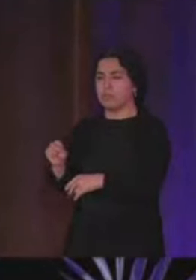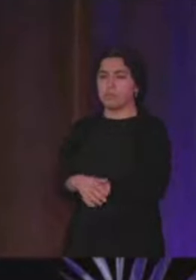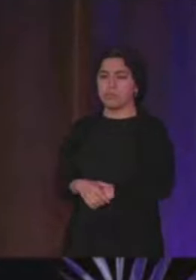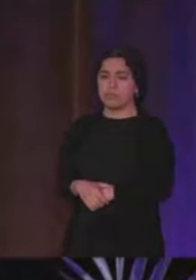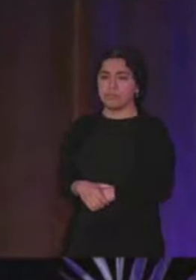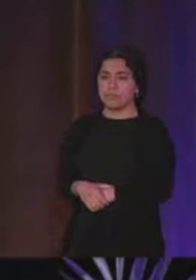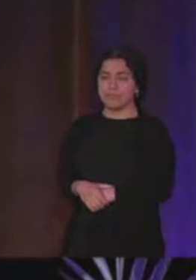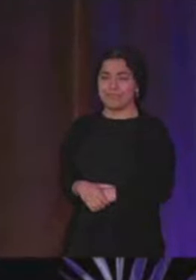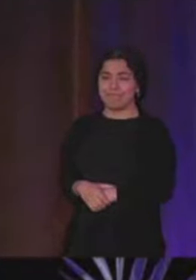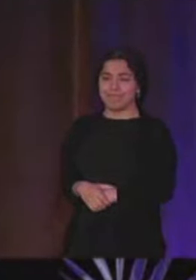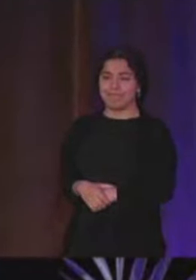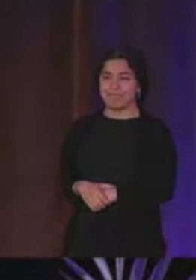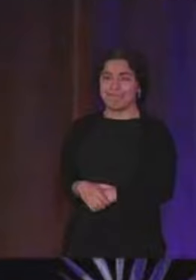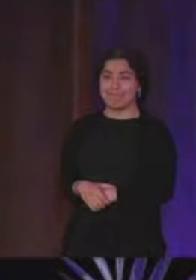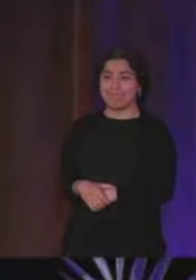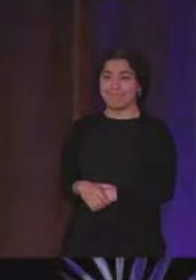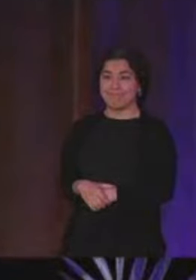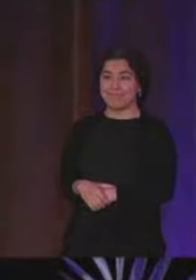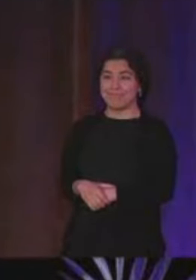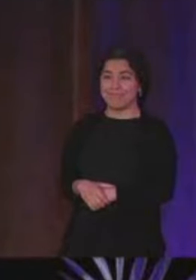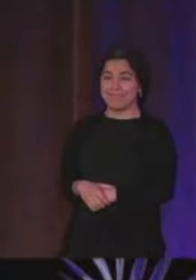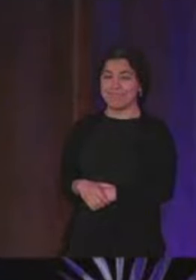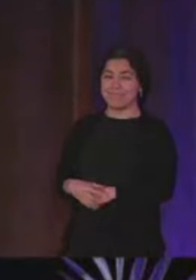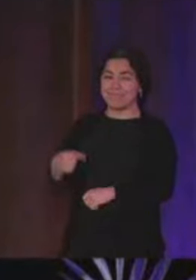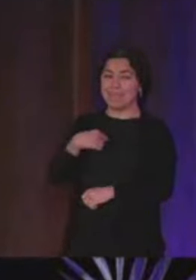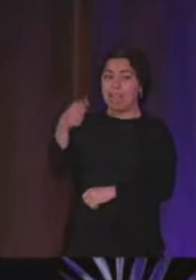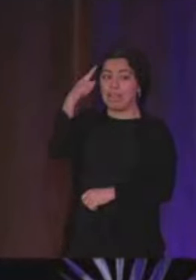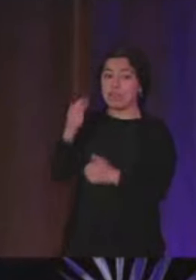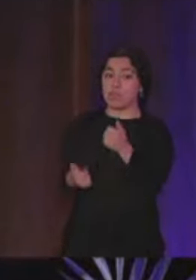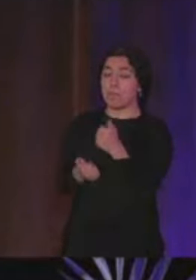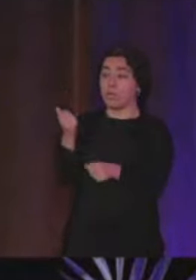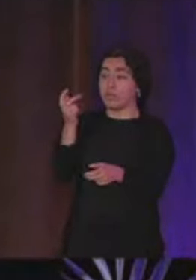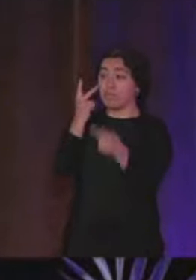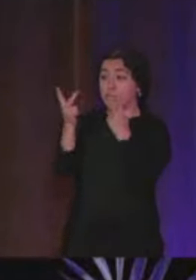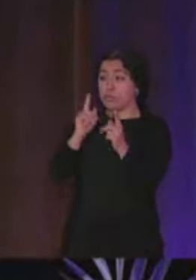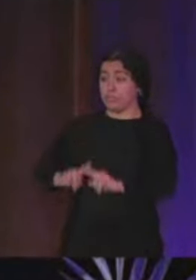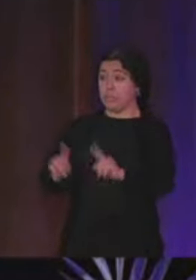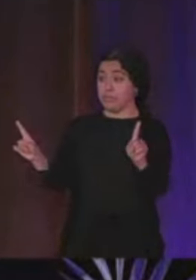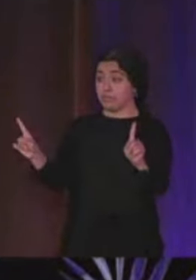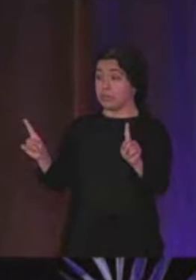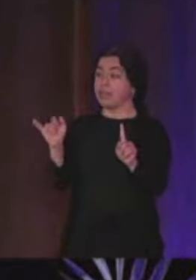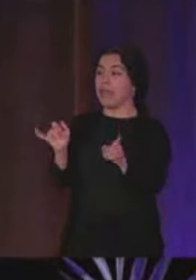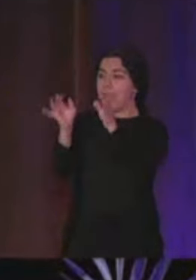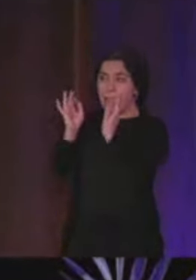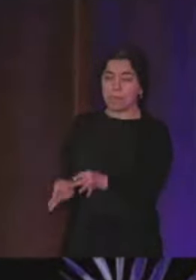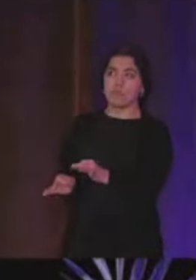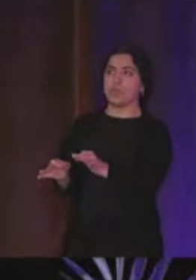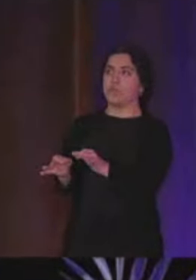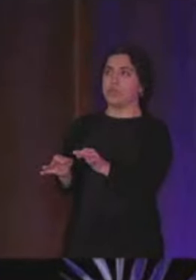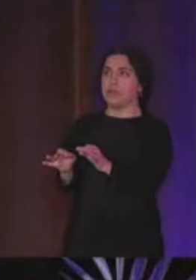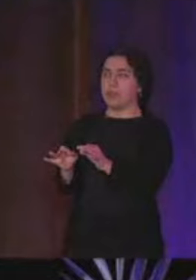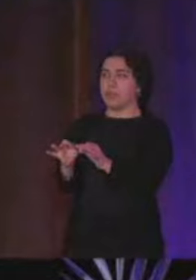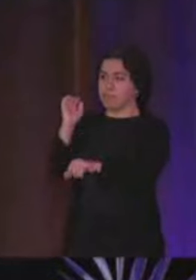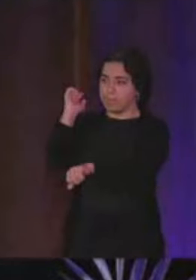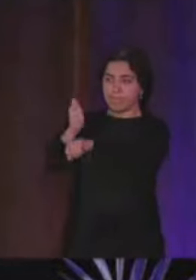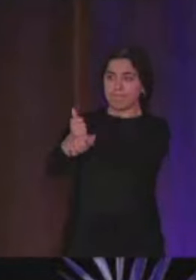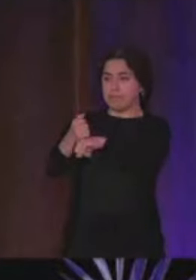So I think the most important difference, put visually, is about these absolutely positioned